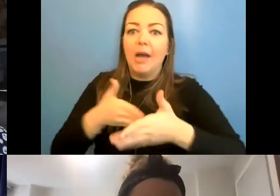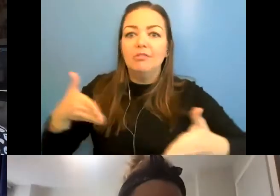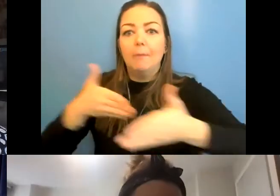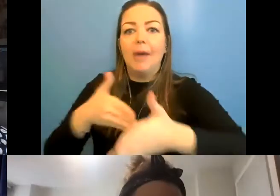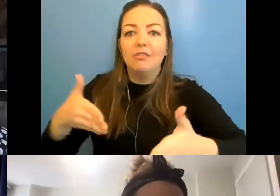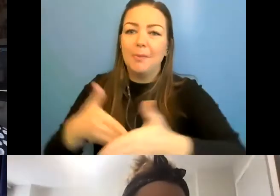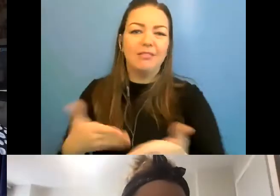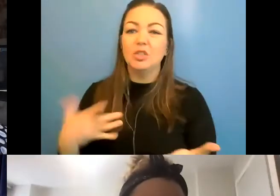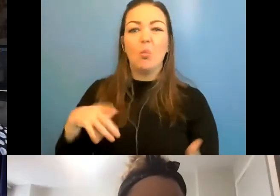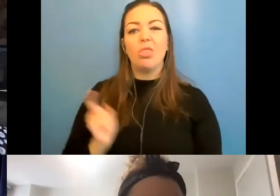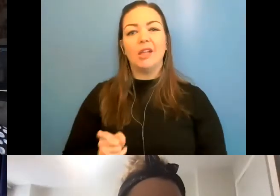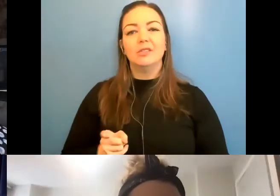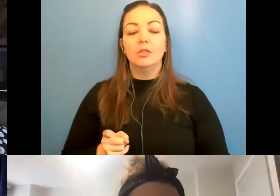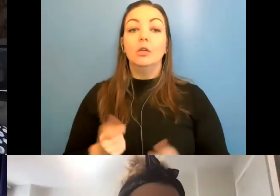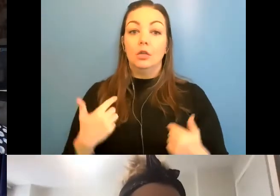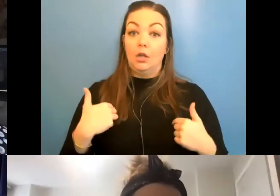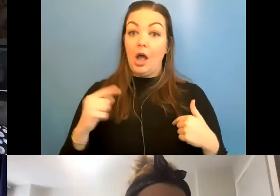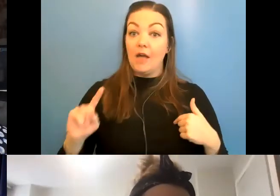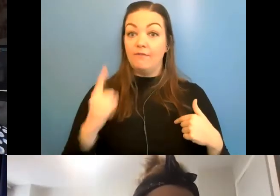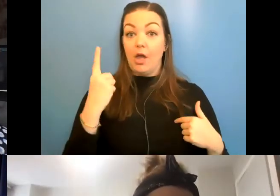working as a producer, I was told